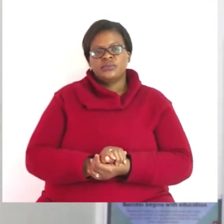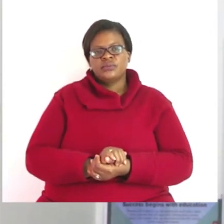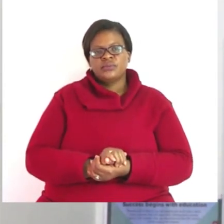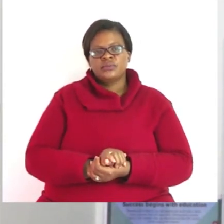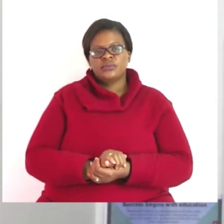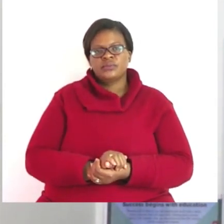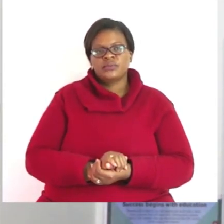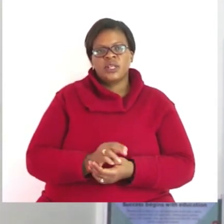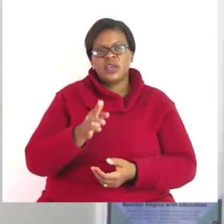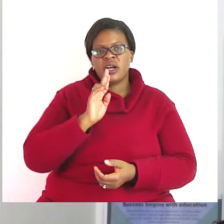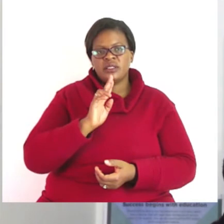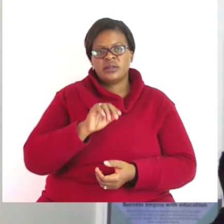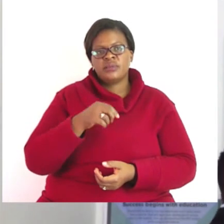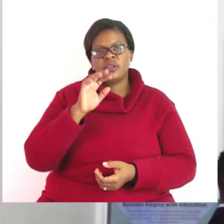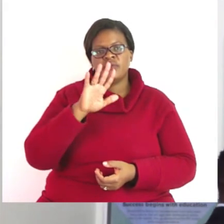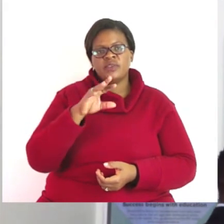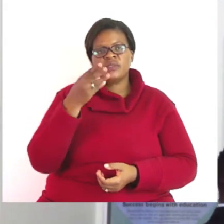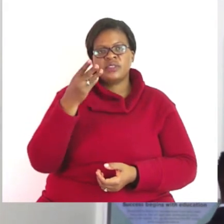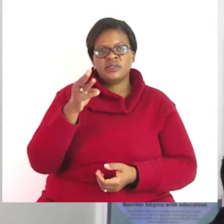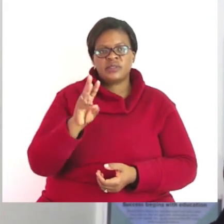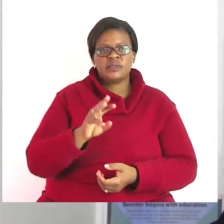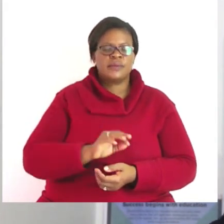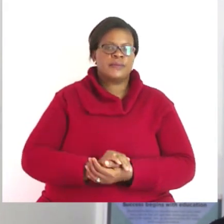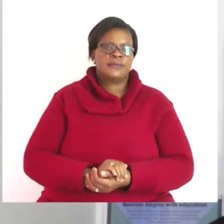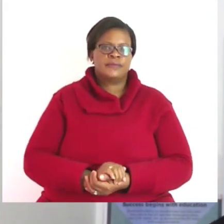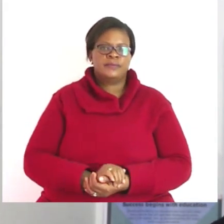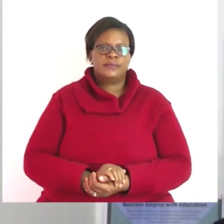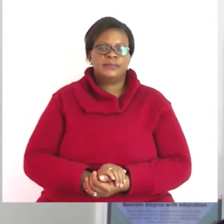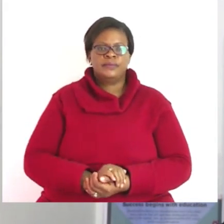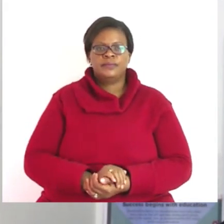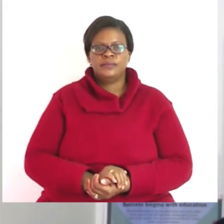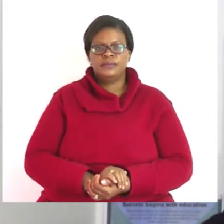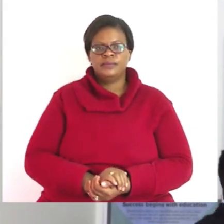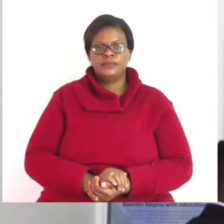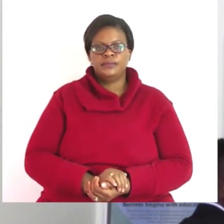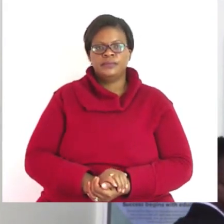2 times 7, you get 56.